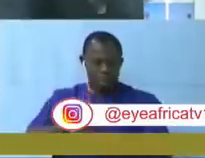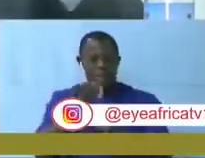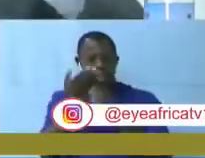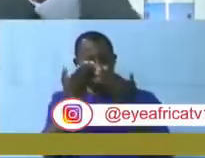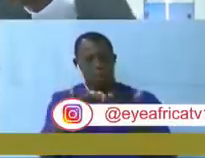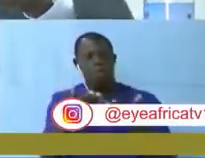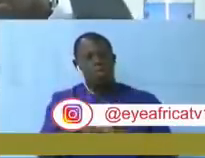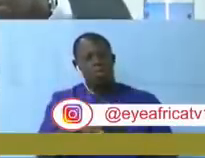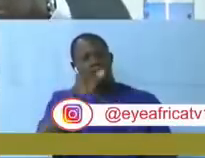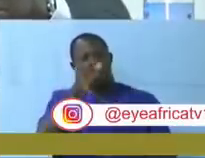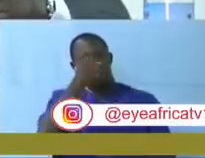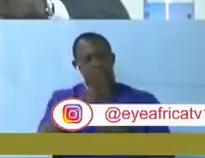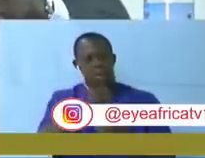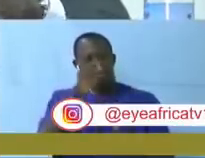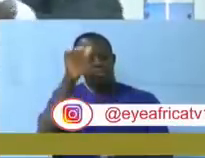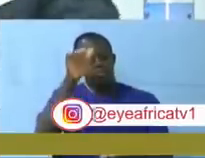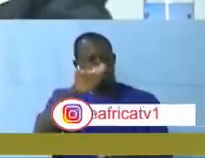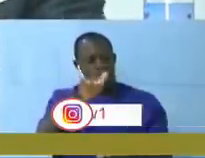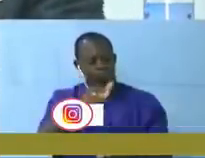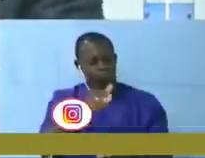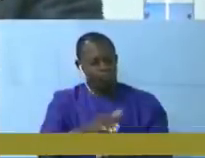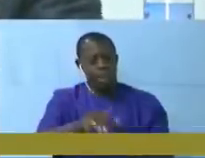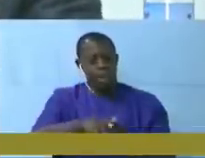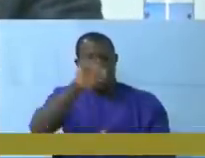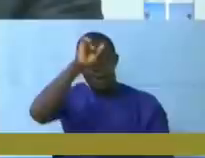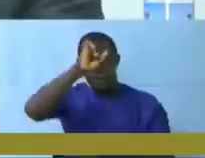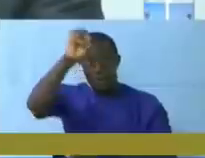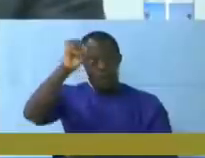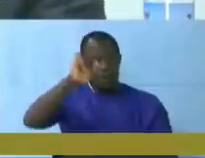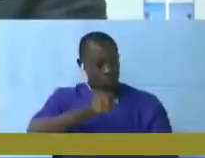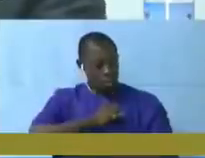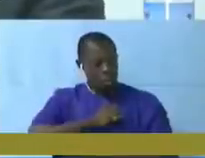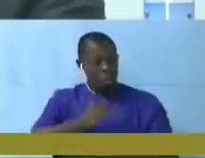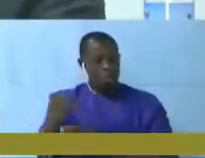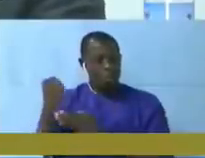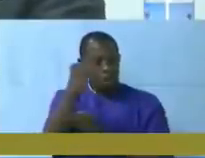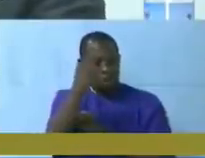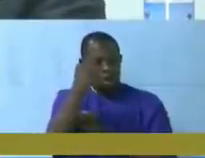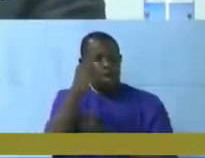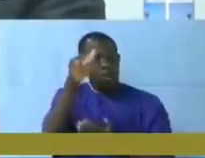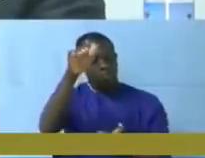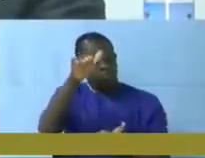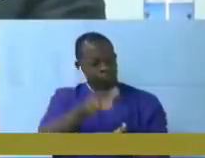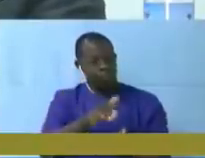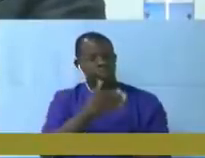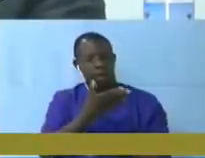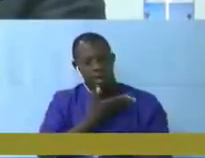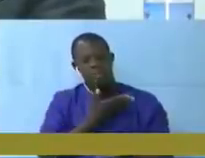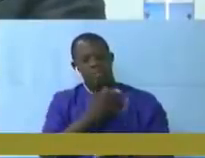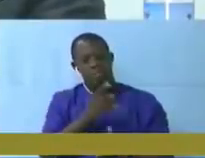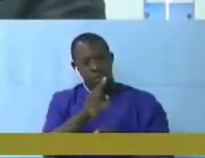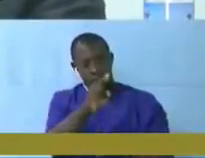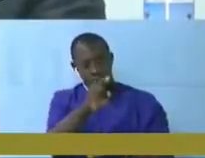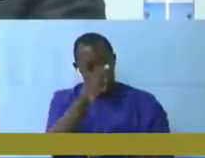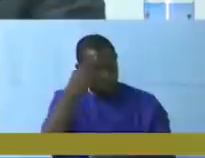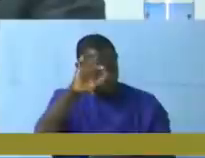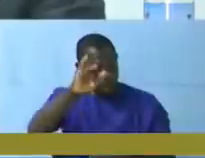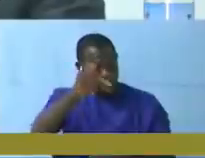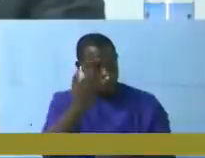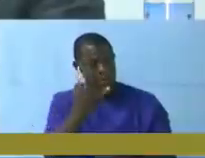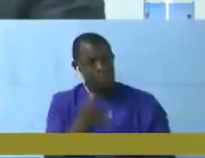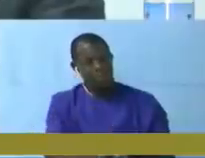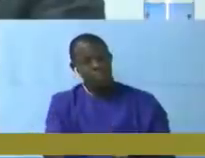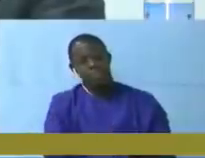also reduce the power of the president? Ndax li nga nangu nak ne yoyu nga xamne moy bunta yi nga lim